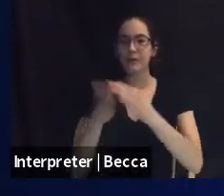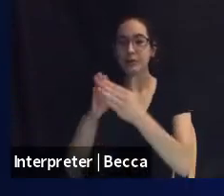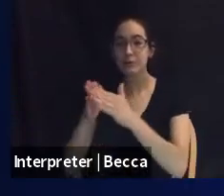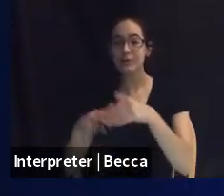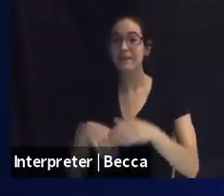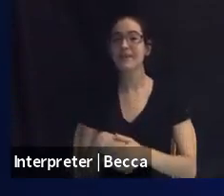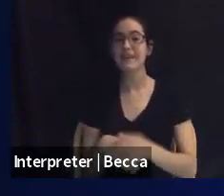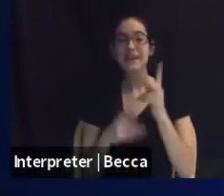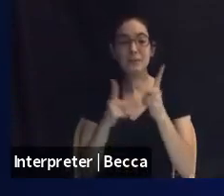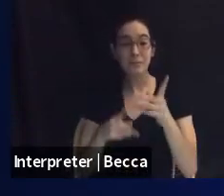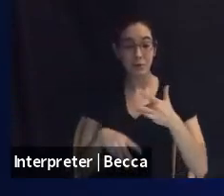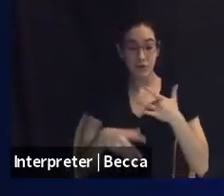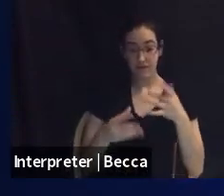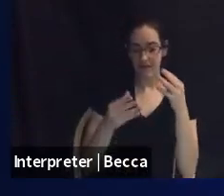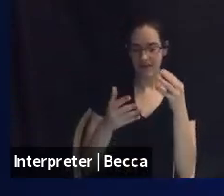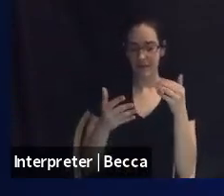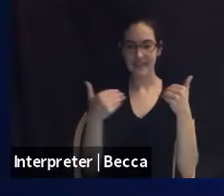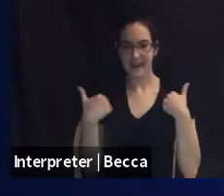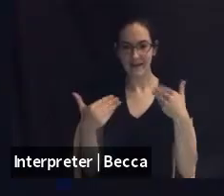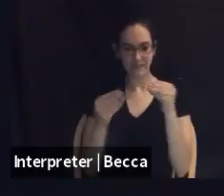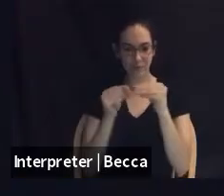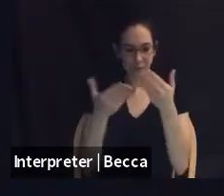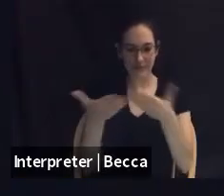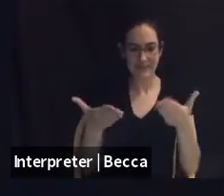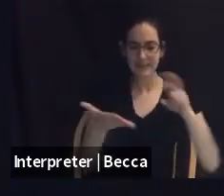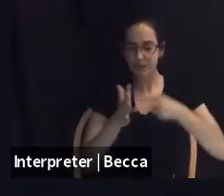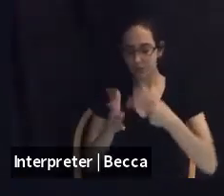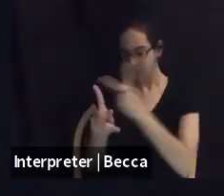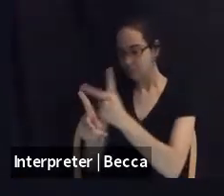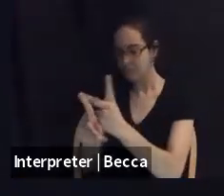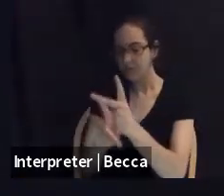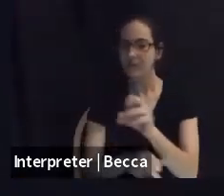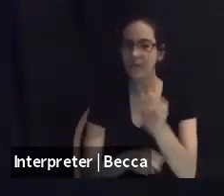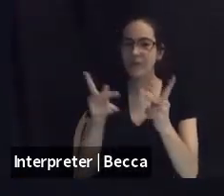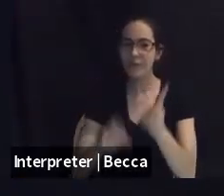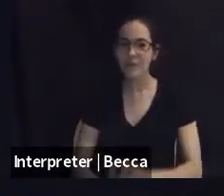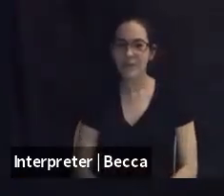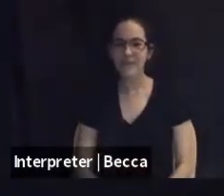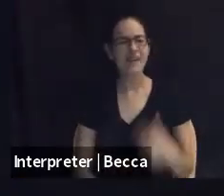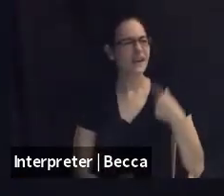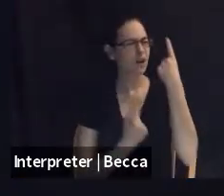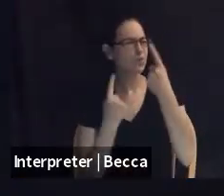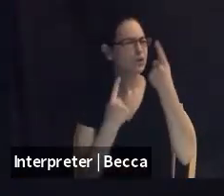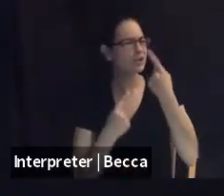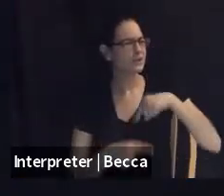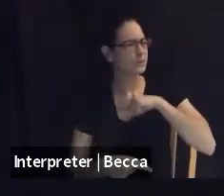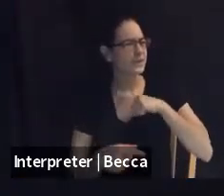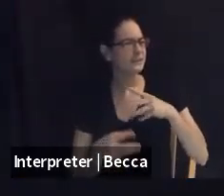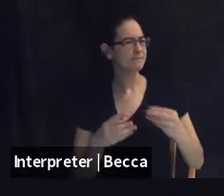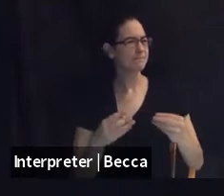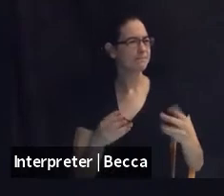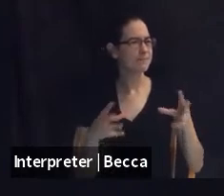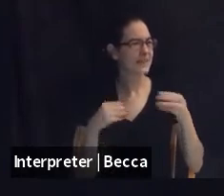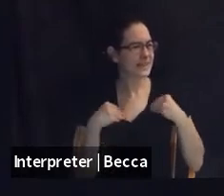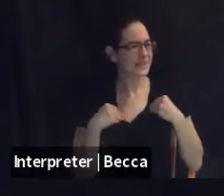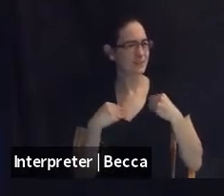like they had more responsibility to help take care of other people. And I wonder if we can embrace this notion that what we have isn't really